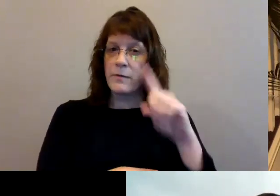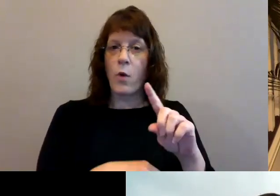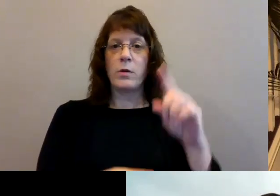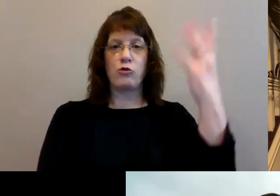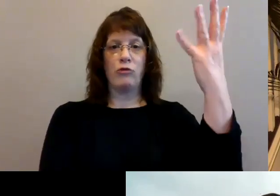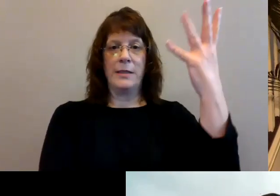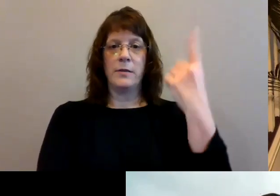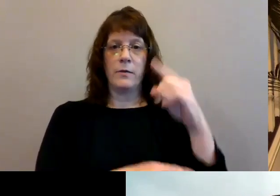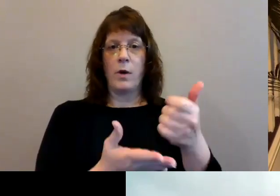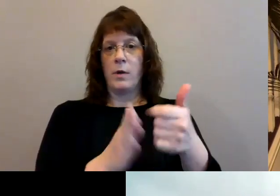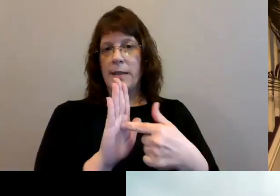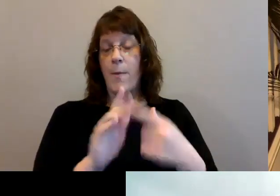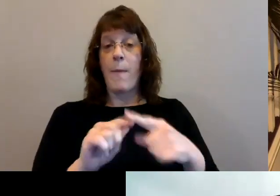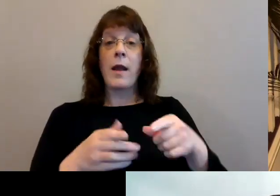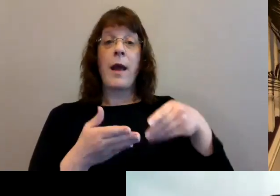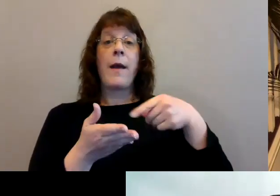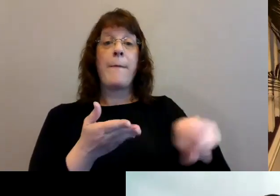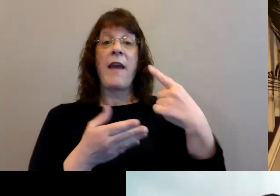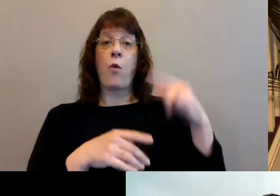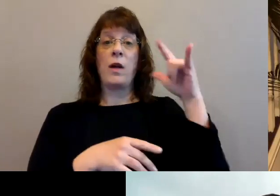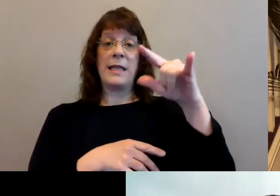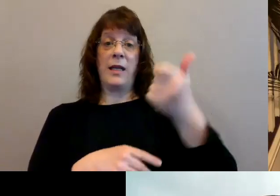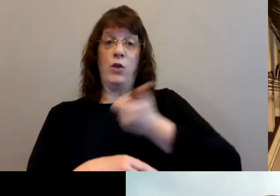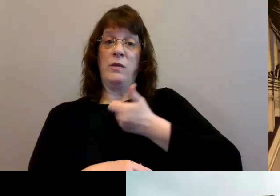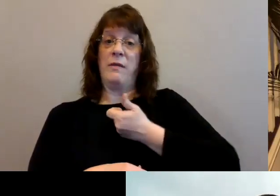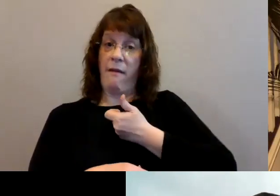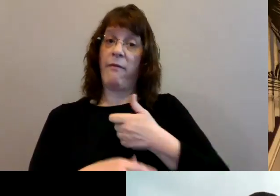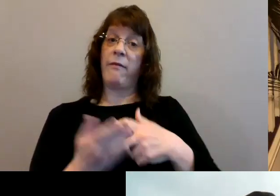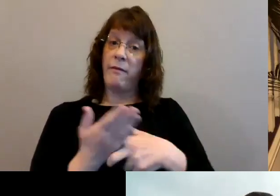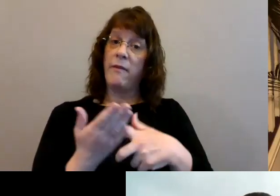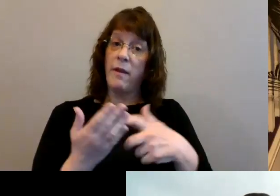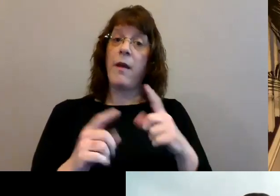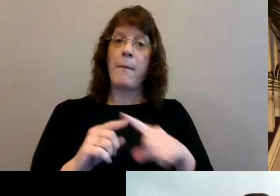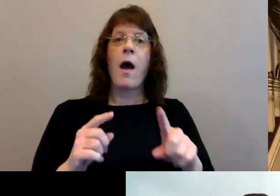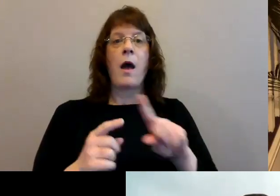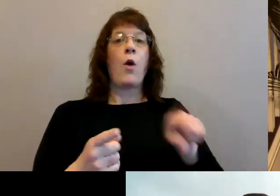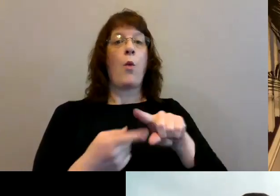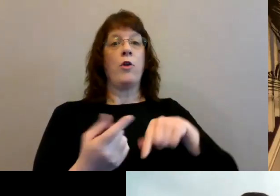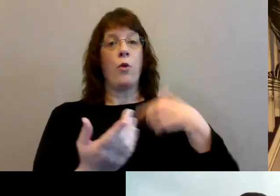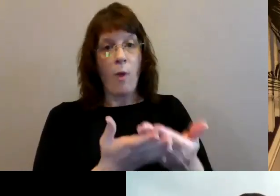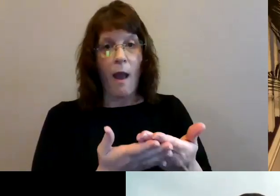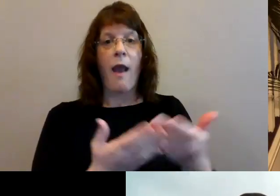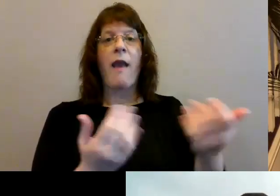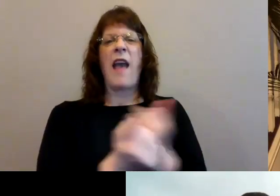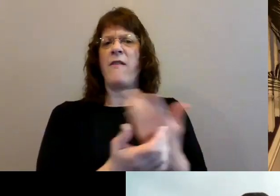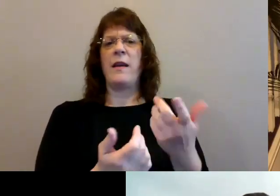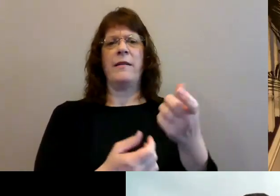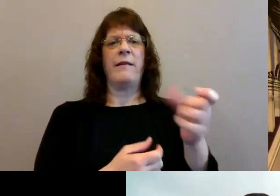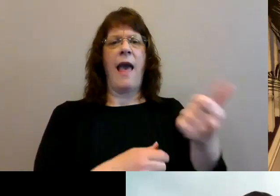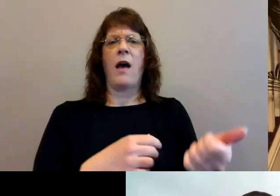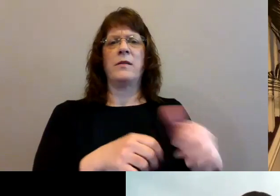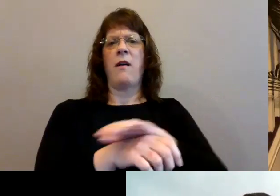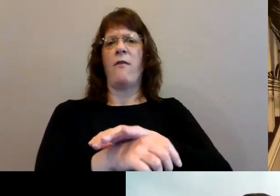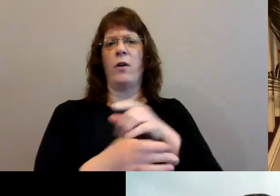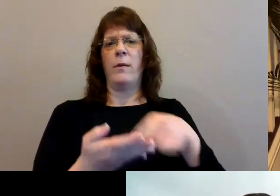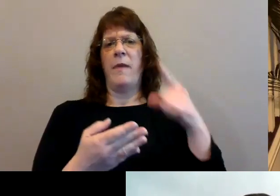own ticket, but then like all your expenses are paid for example, once you reach the area, the location. So there's